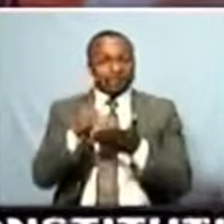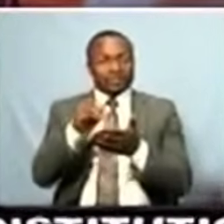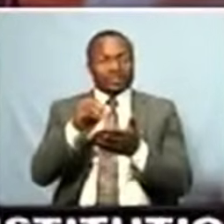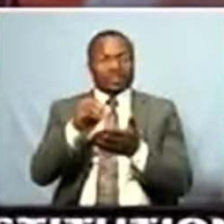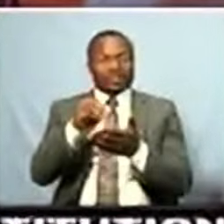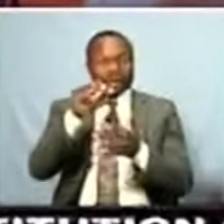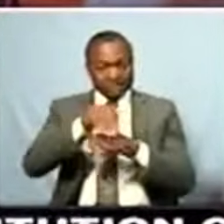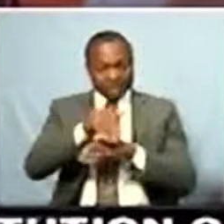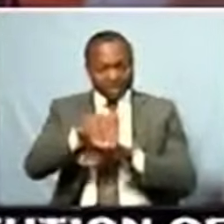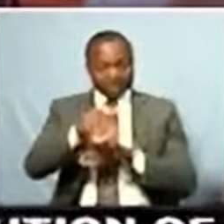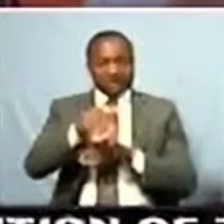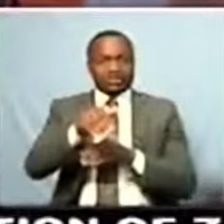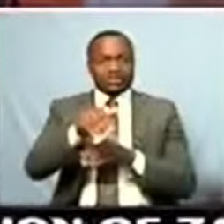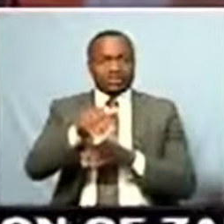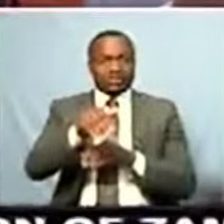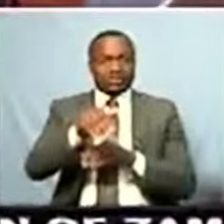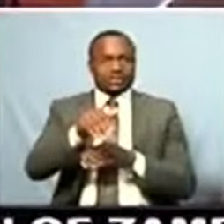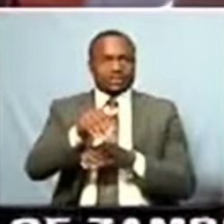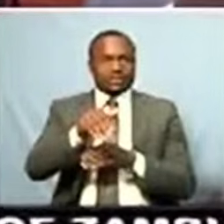date